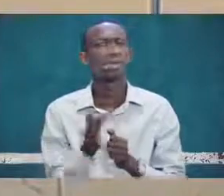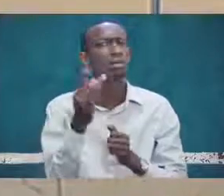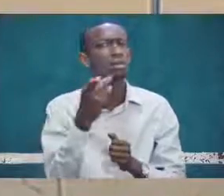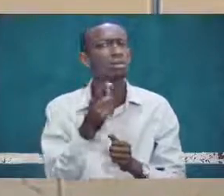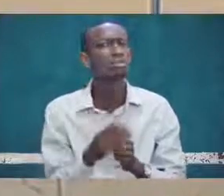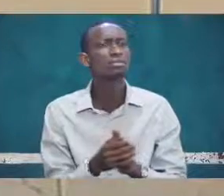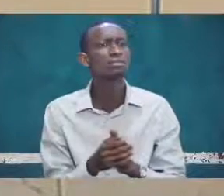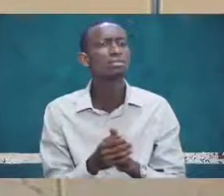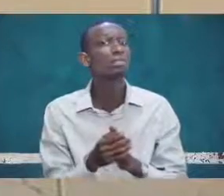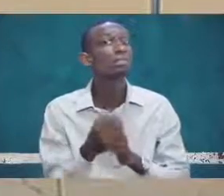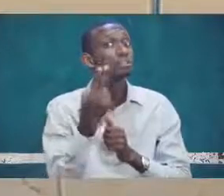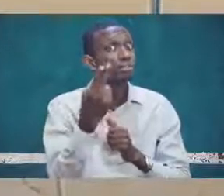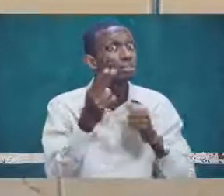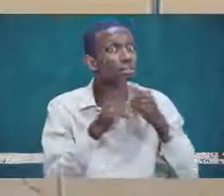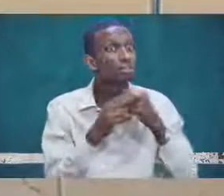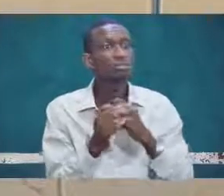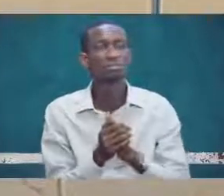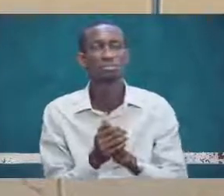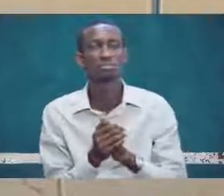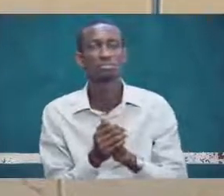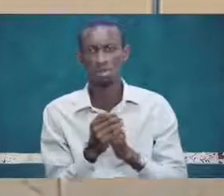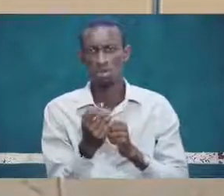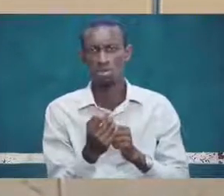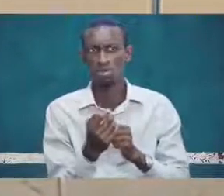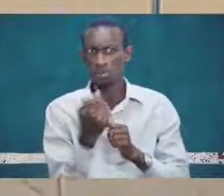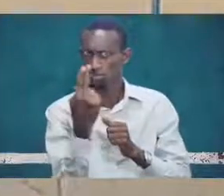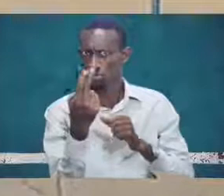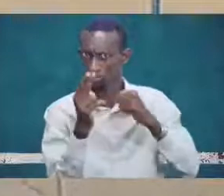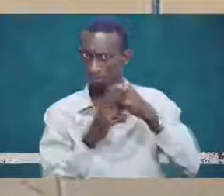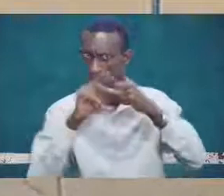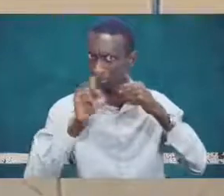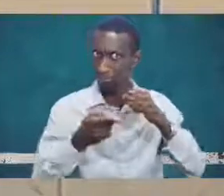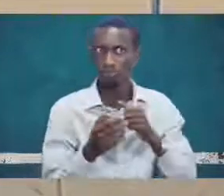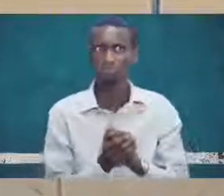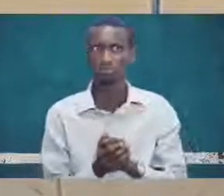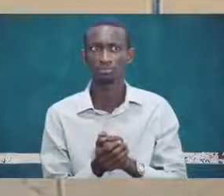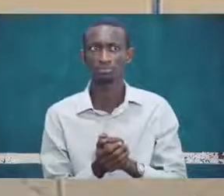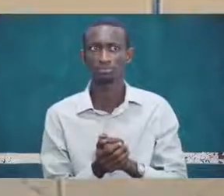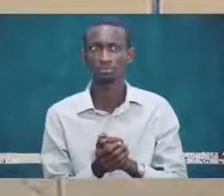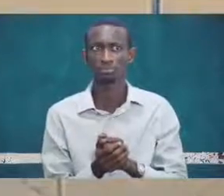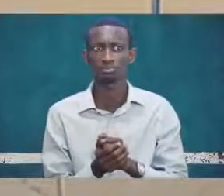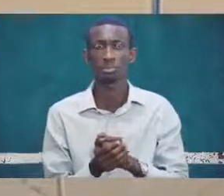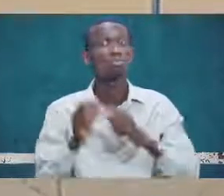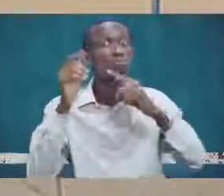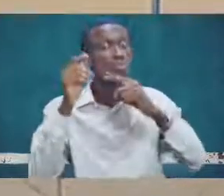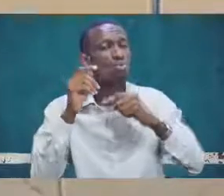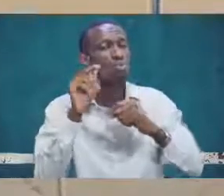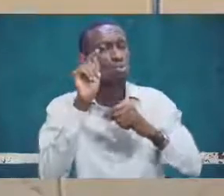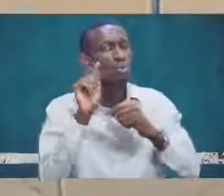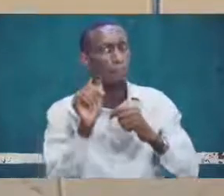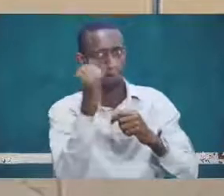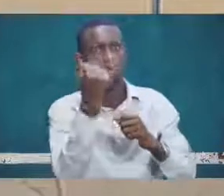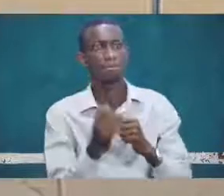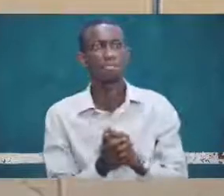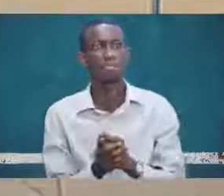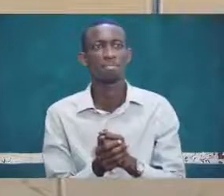I want you to divide. We have now 27,000. You divide by 5. Here you